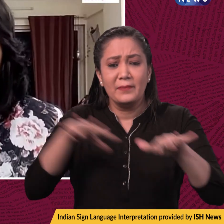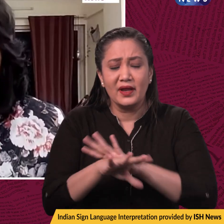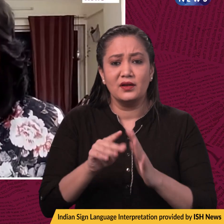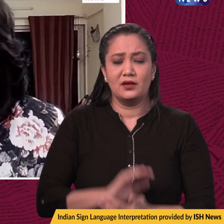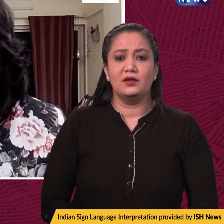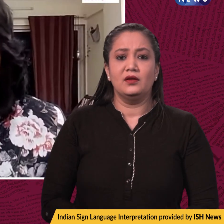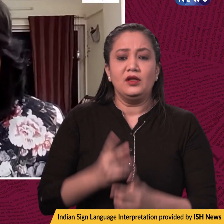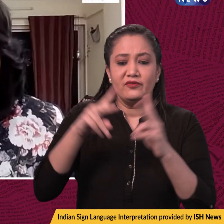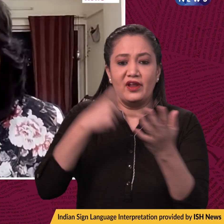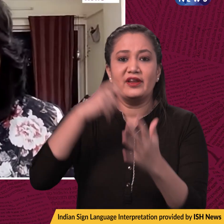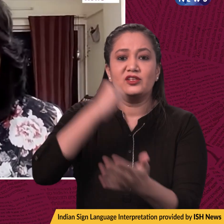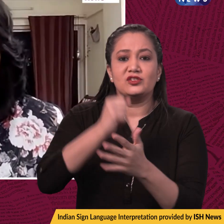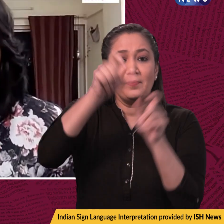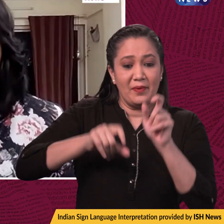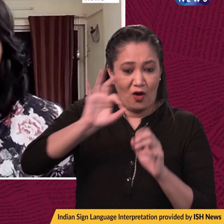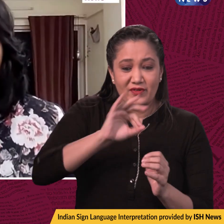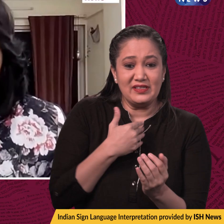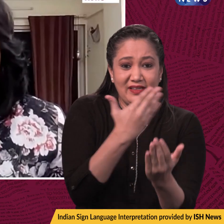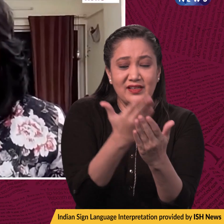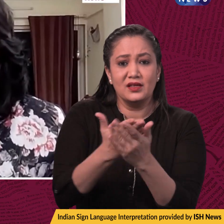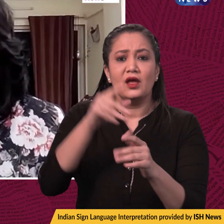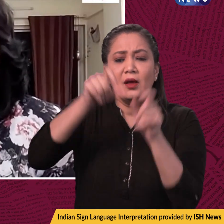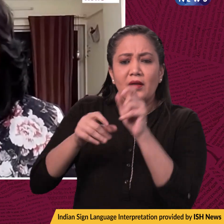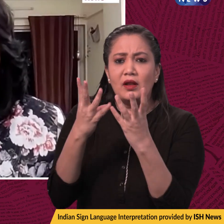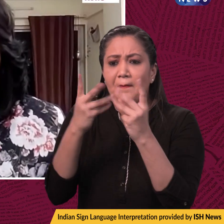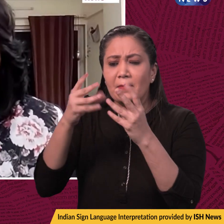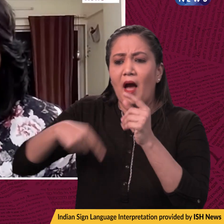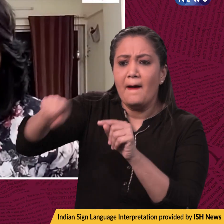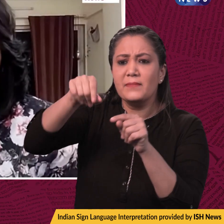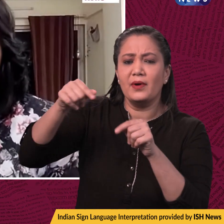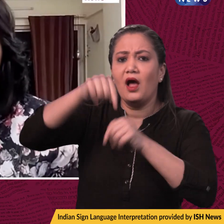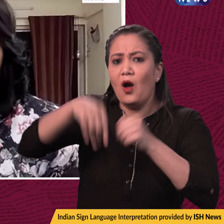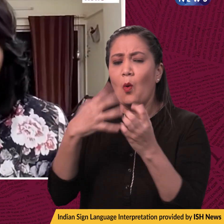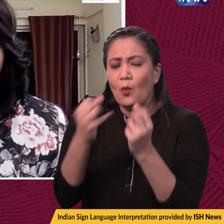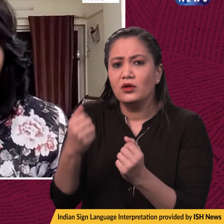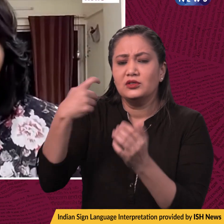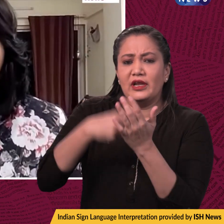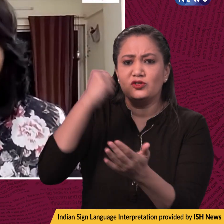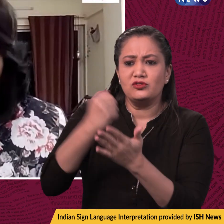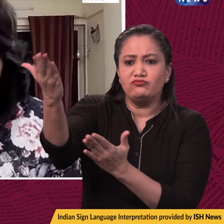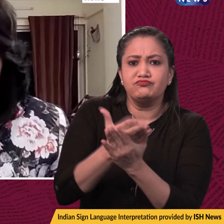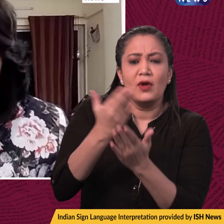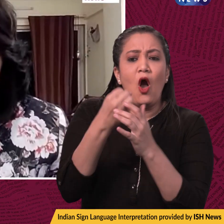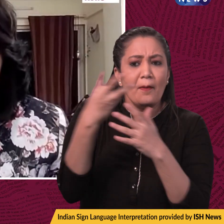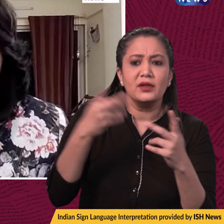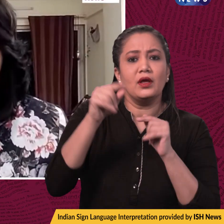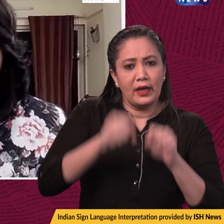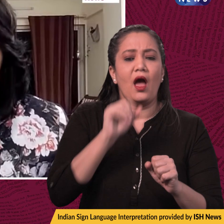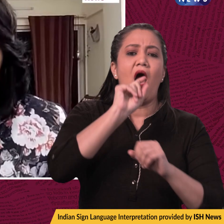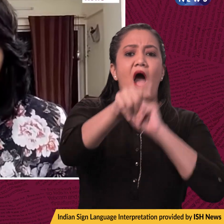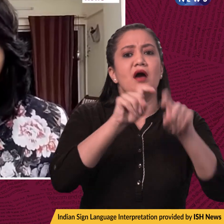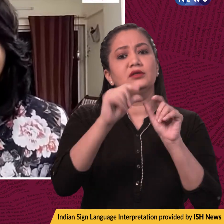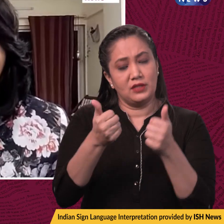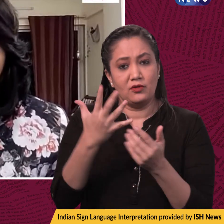allow electoral registration officers to seek the Aadhaar number of people who want to register as voters for the